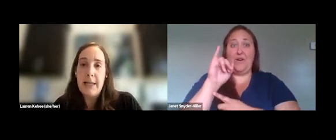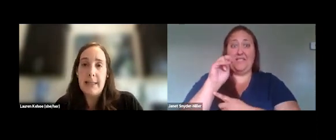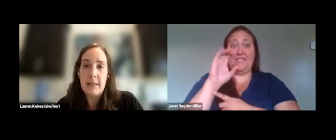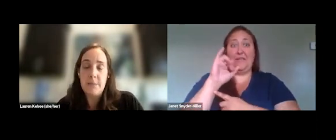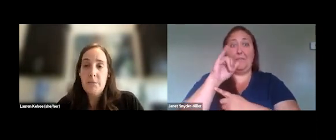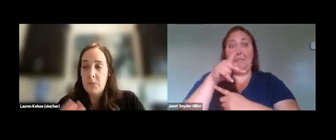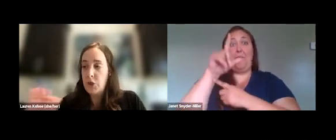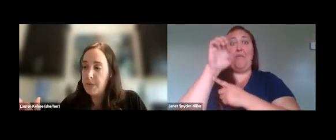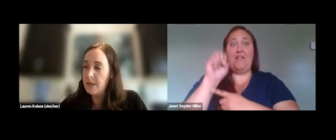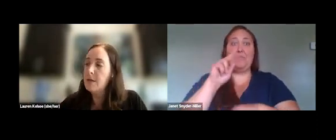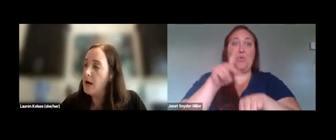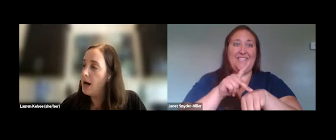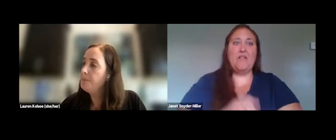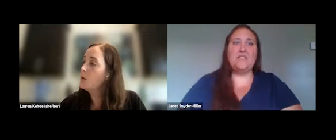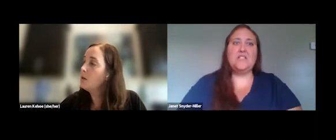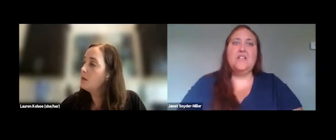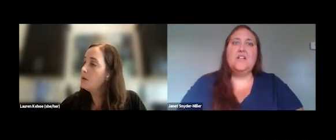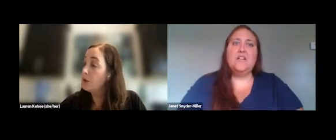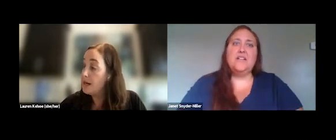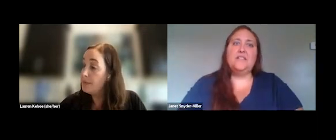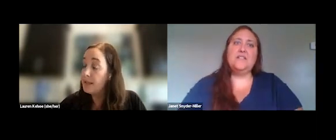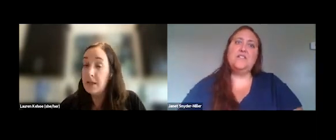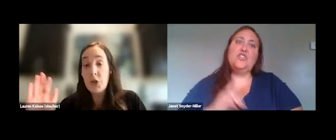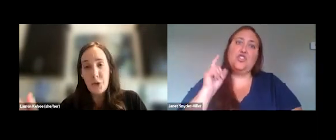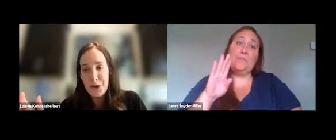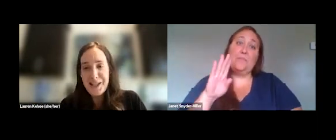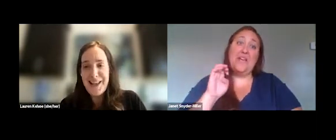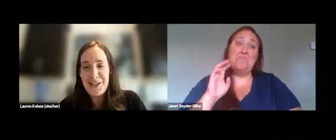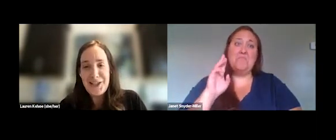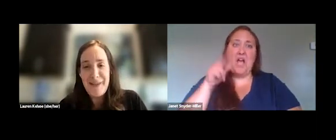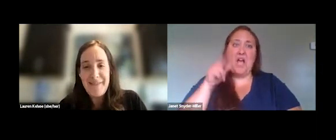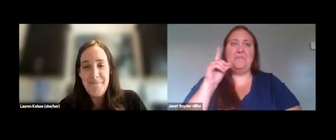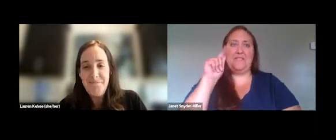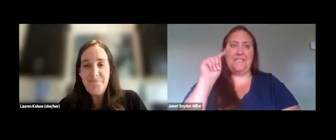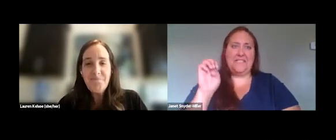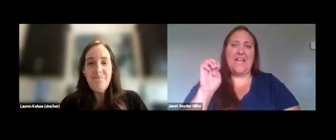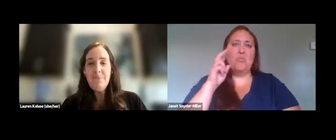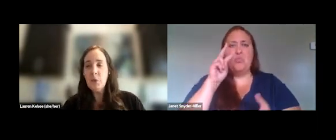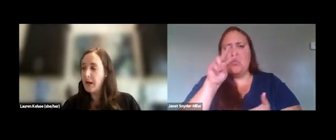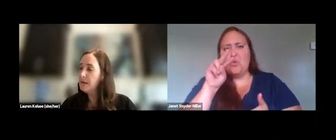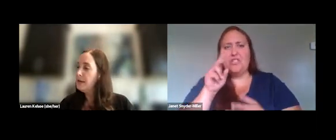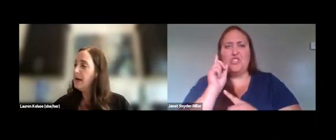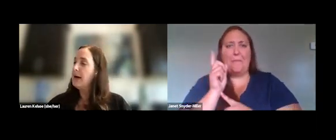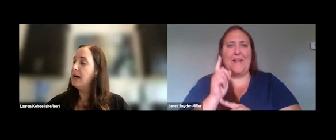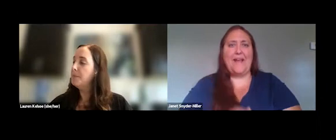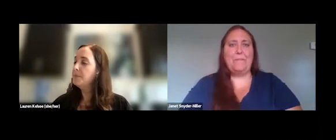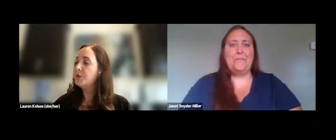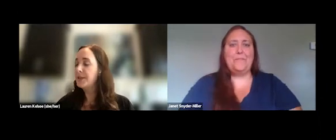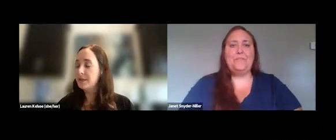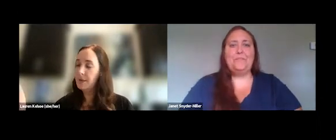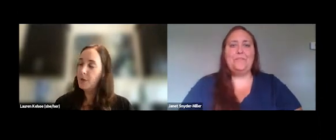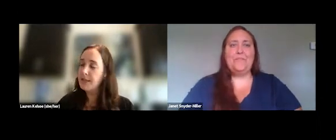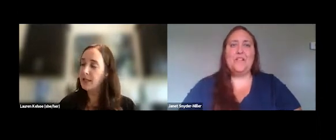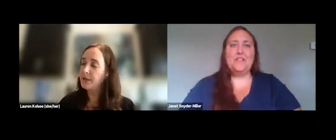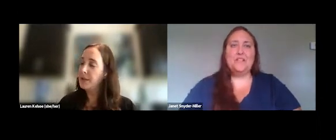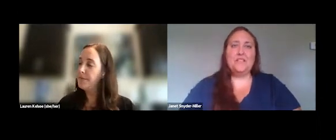the guide system should be updated. And so we'll go into that in just a minute. Okay. So just a